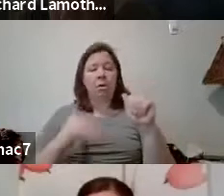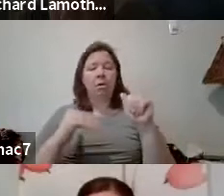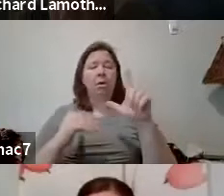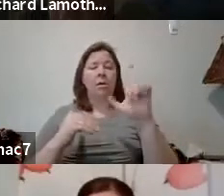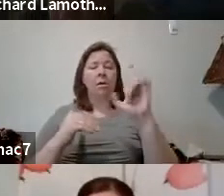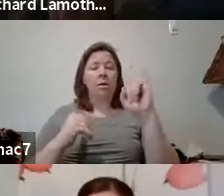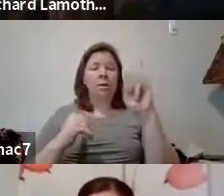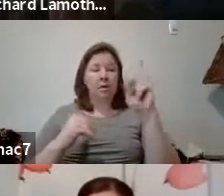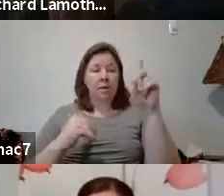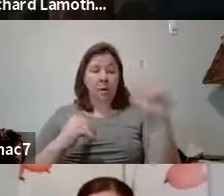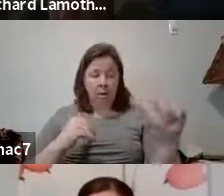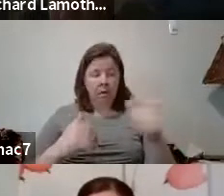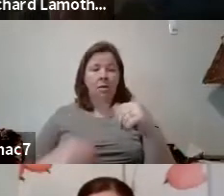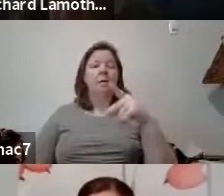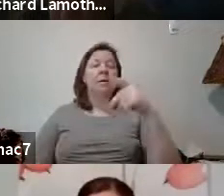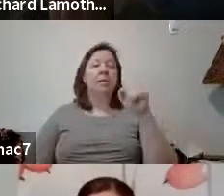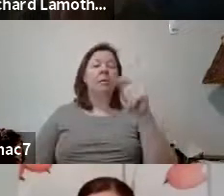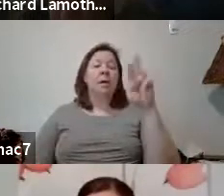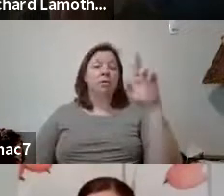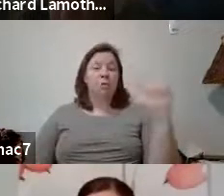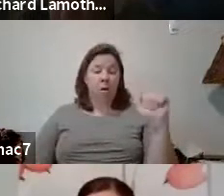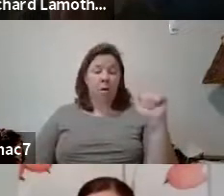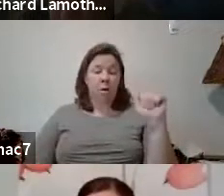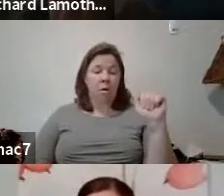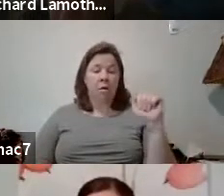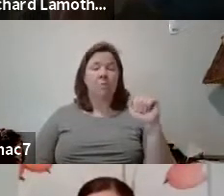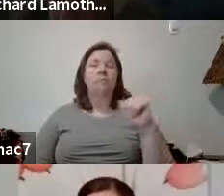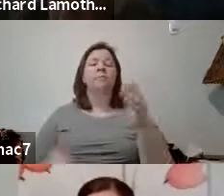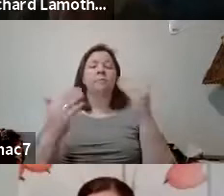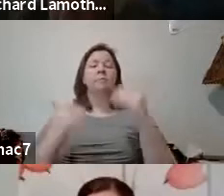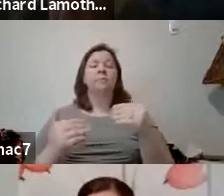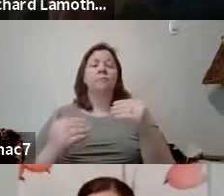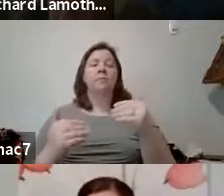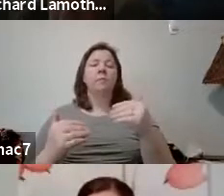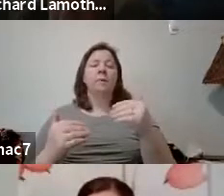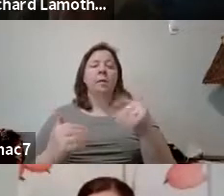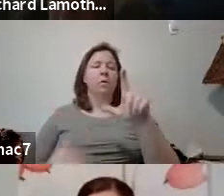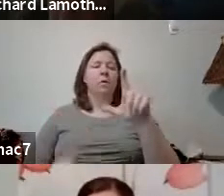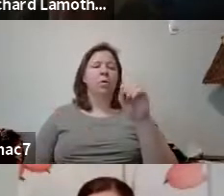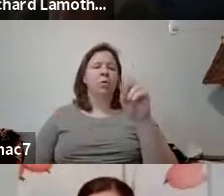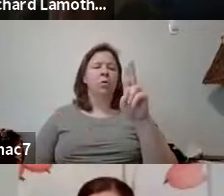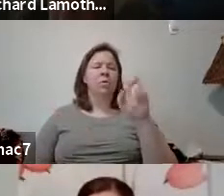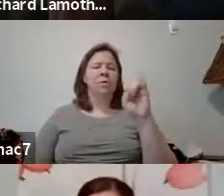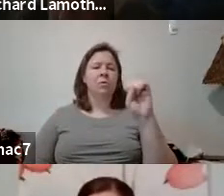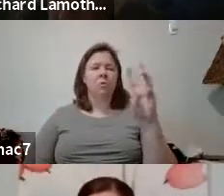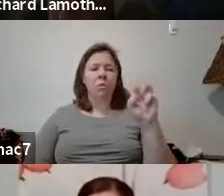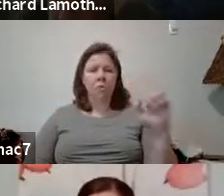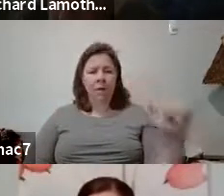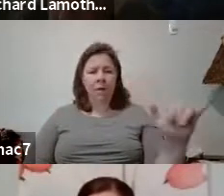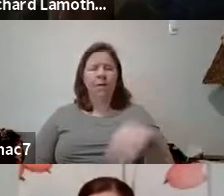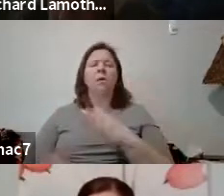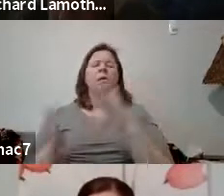Linda, welcome. Petra Plock, welcome. Busiswe, welcome to you.